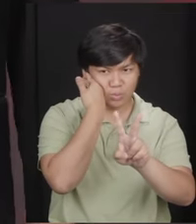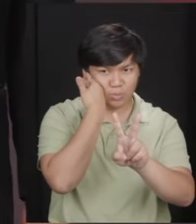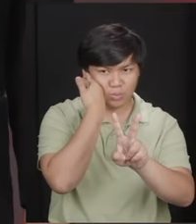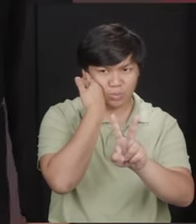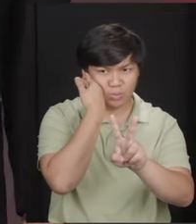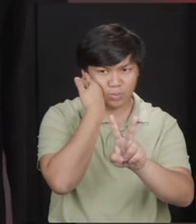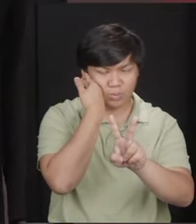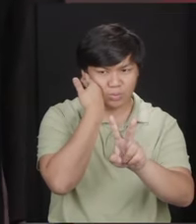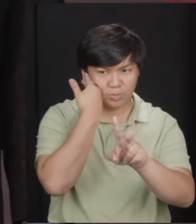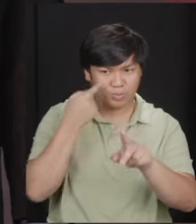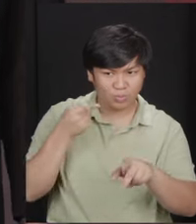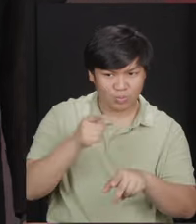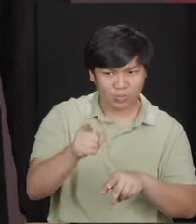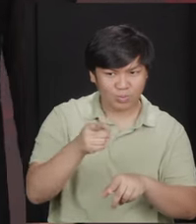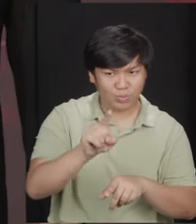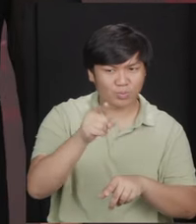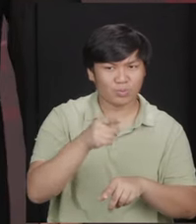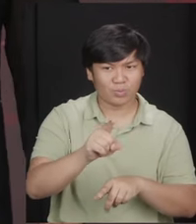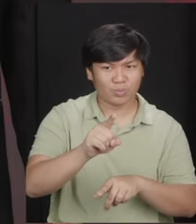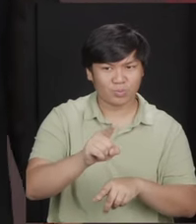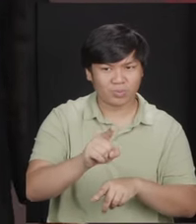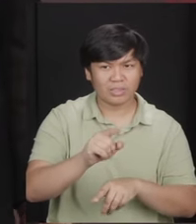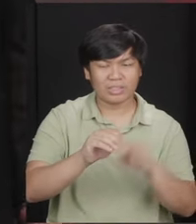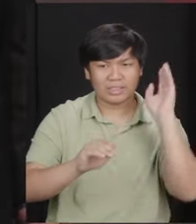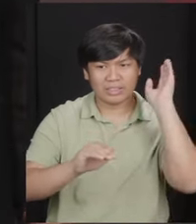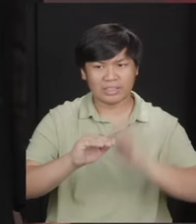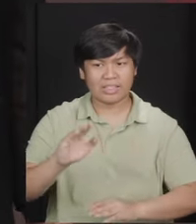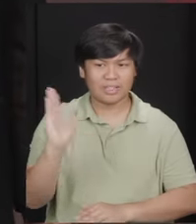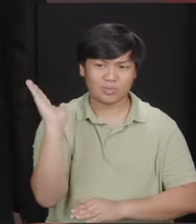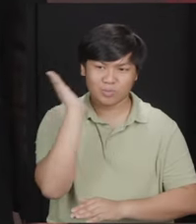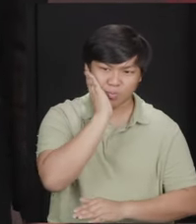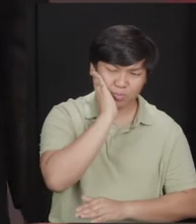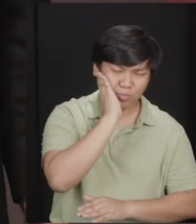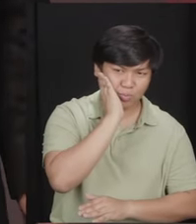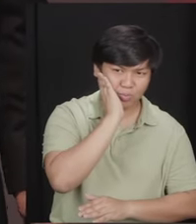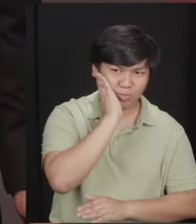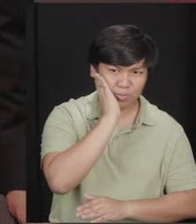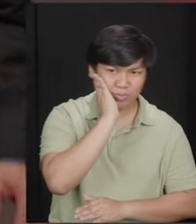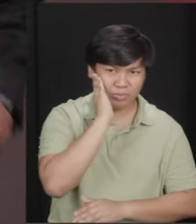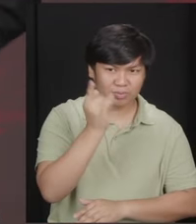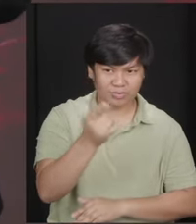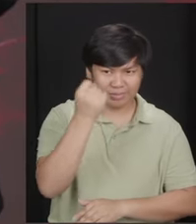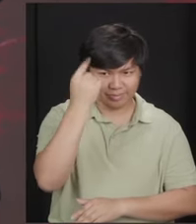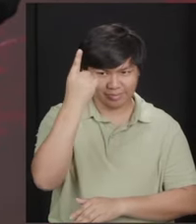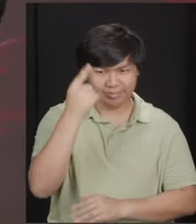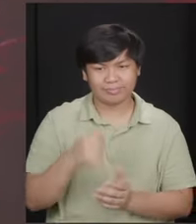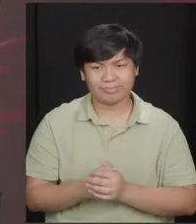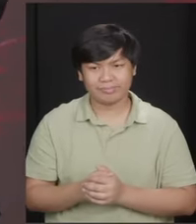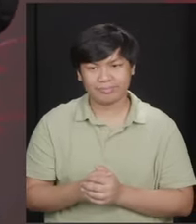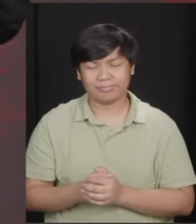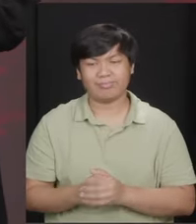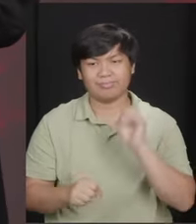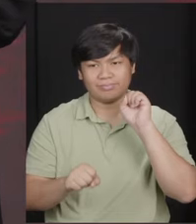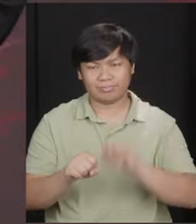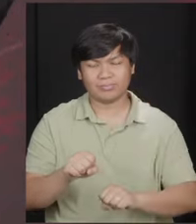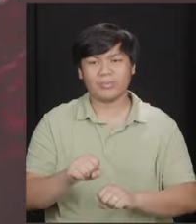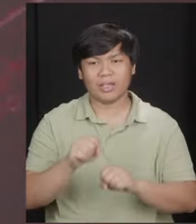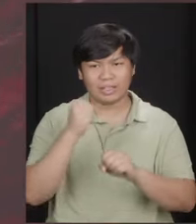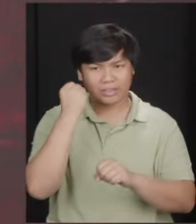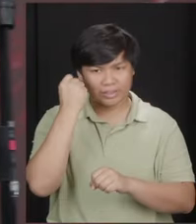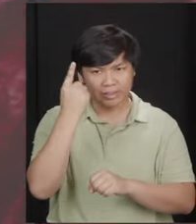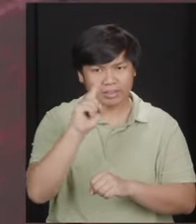as insulting as the normal slap with the palm. You get this? That's so you understand what Jesus